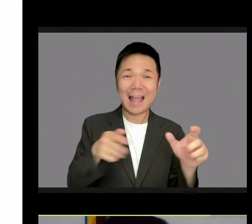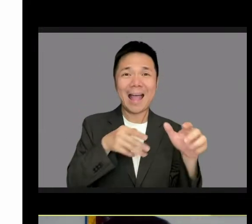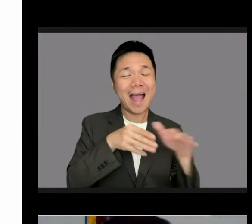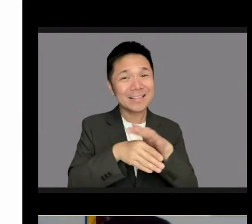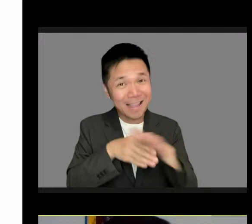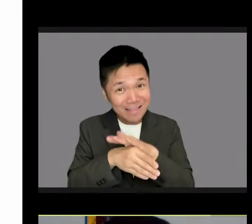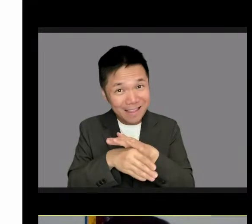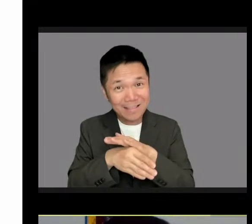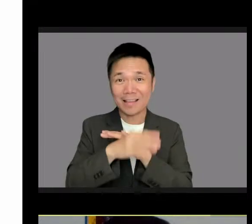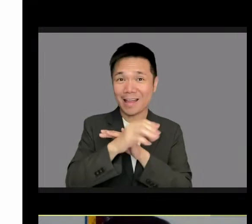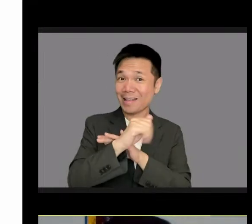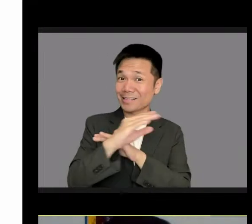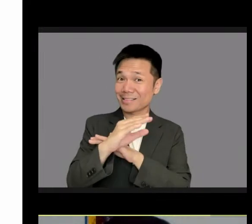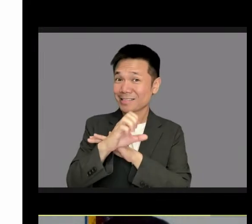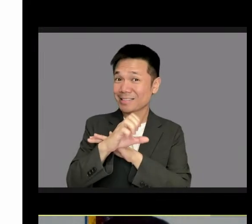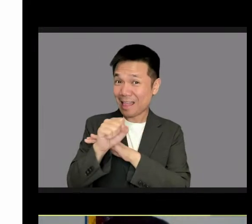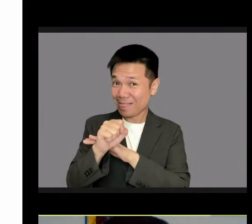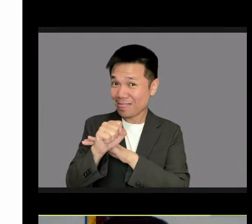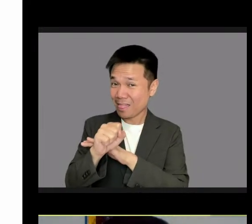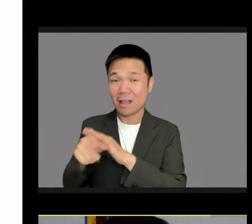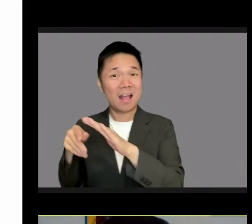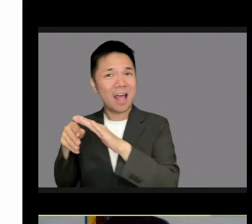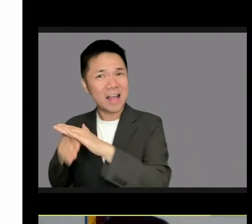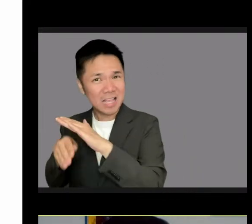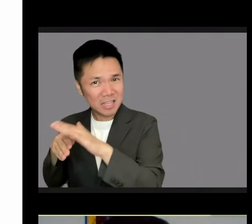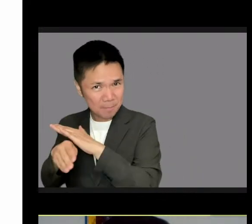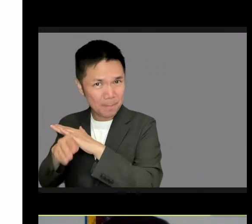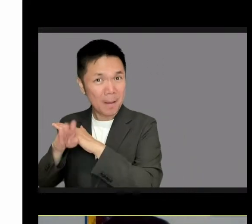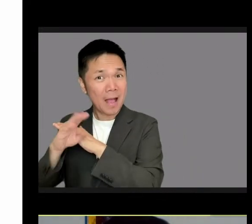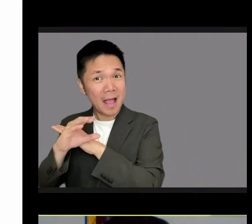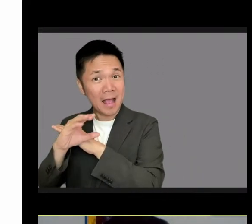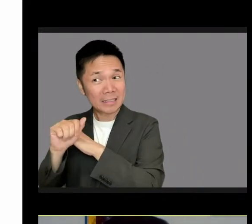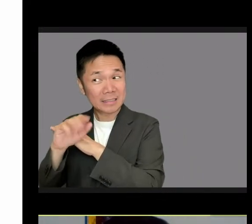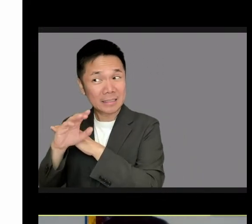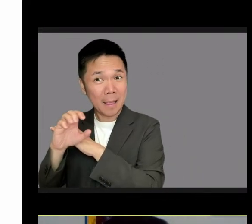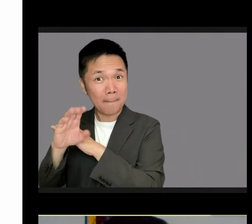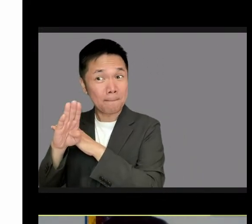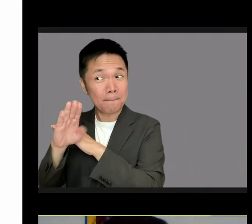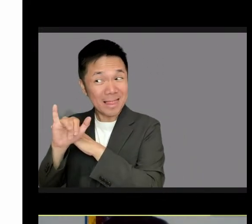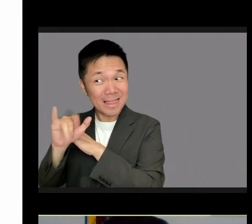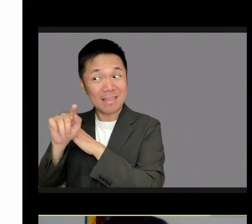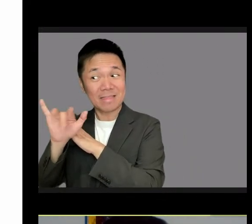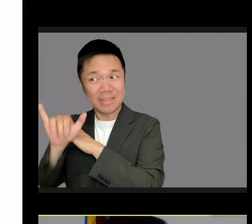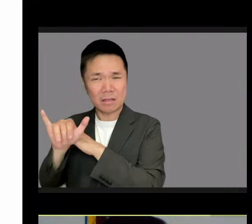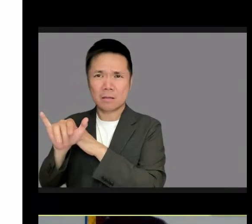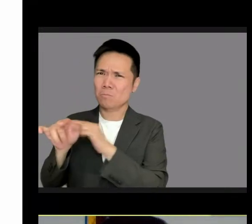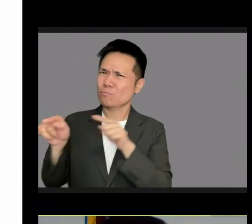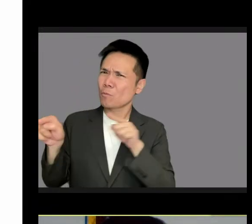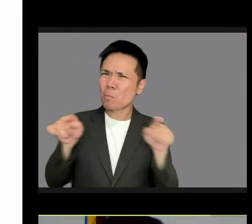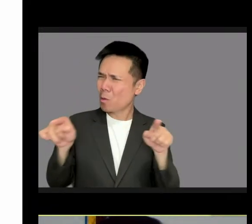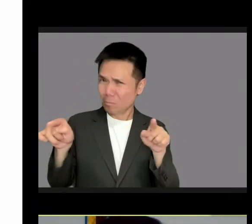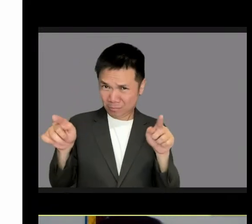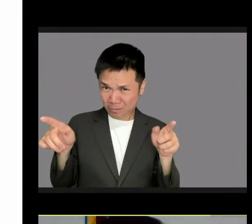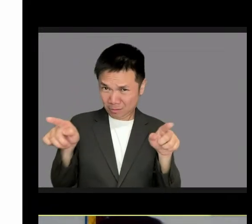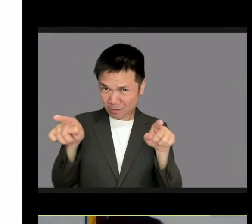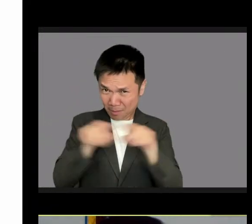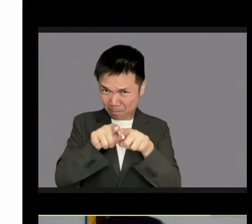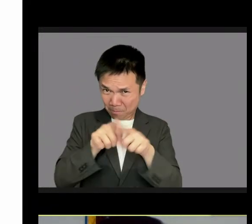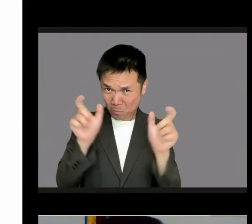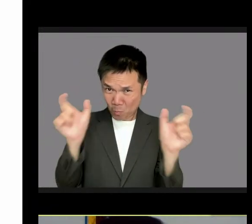internet domain. And people do not realize that accessibility and